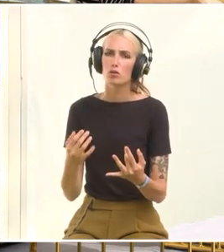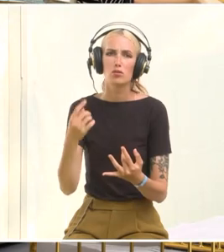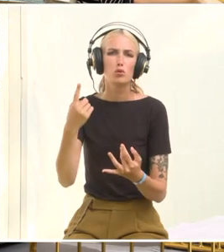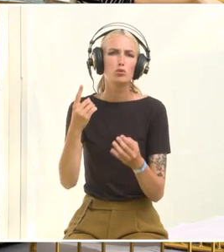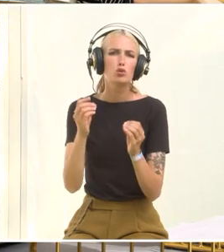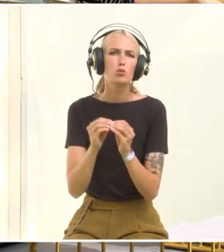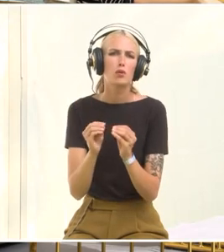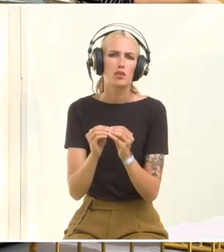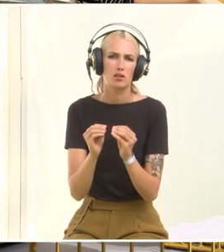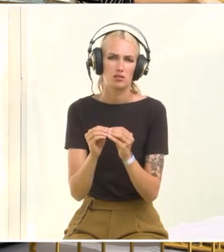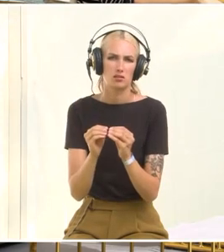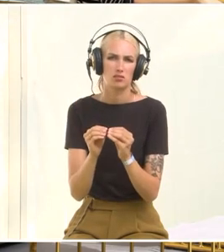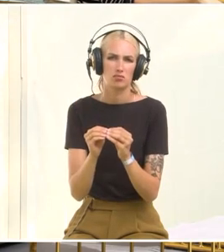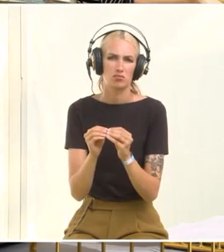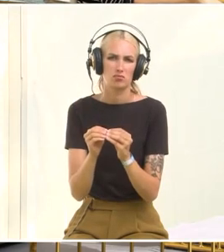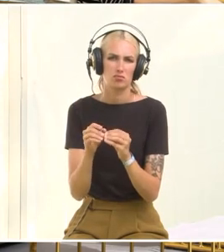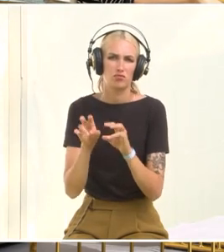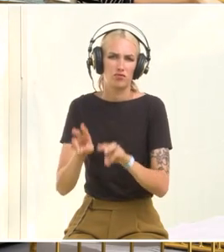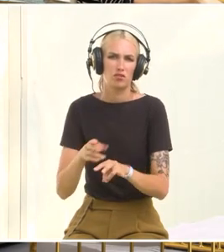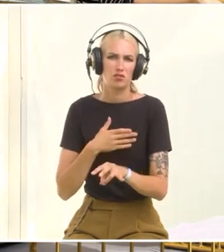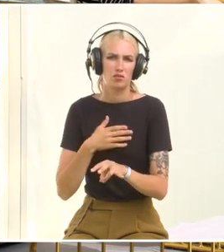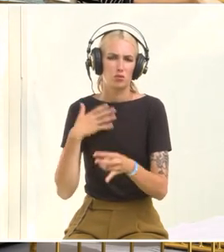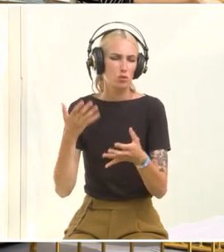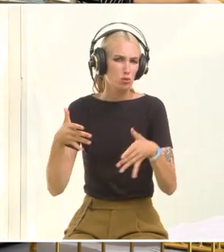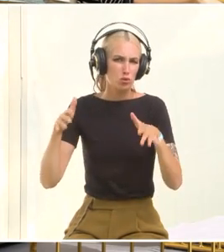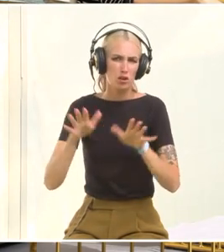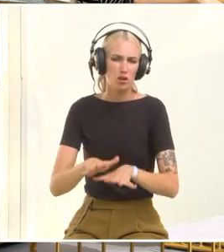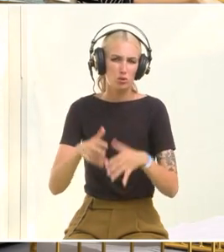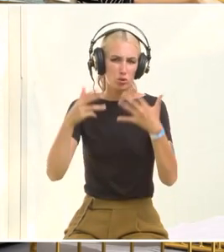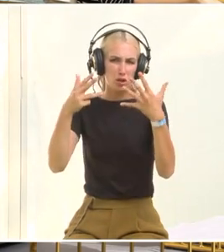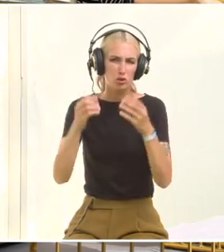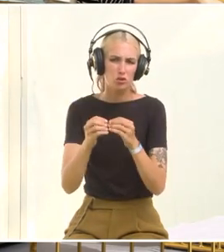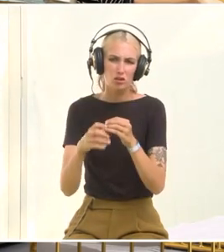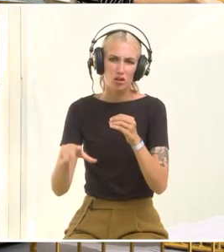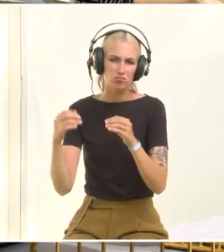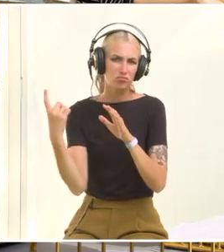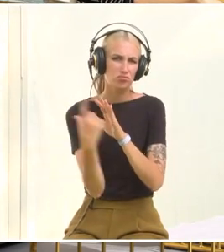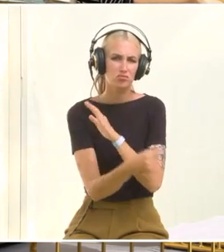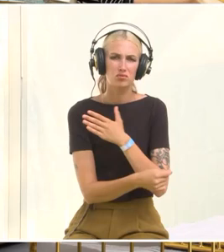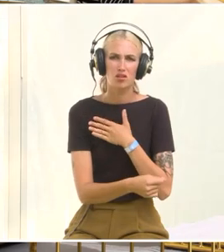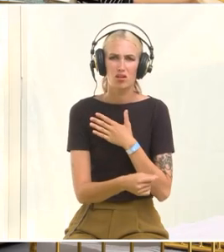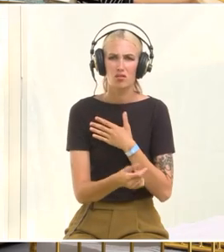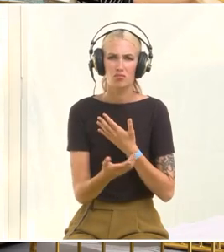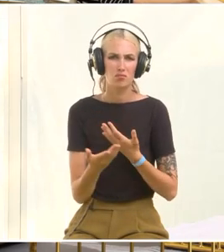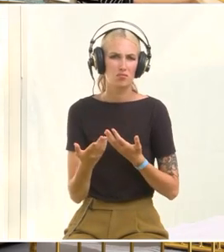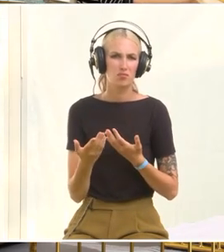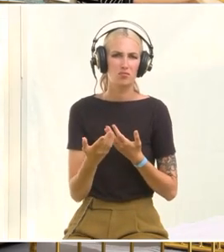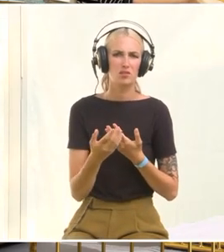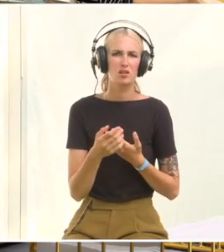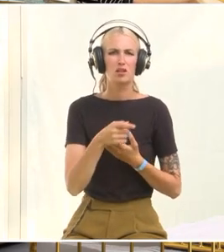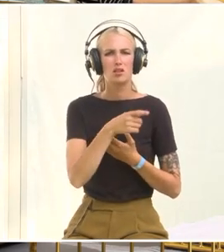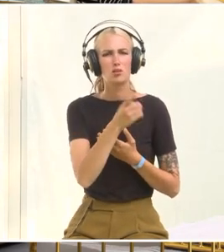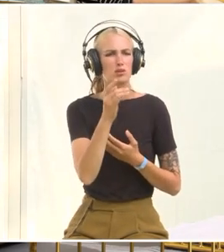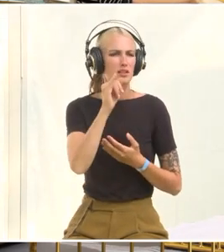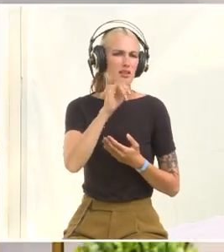up. They all wanna go actually away. Some kilometers away, there are this community where all the IT people are